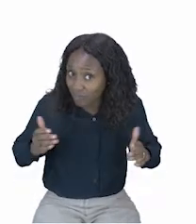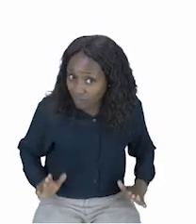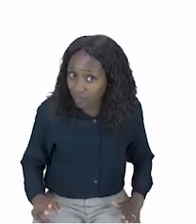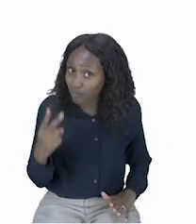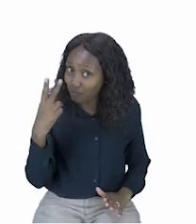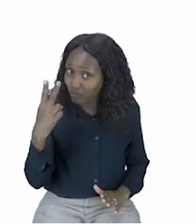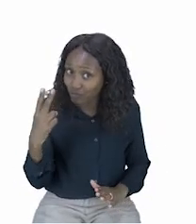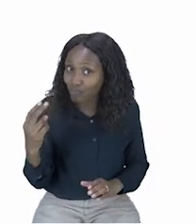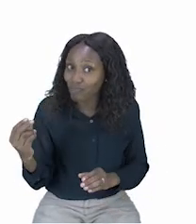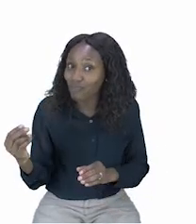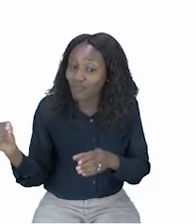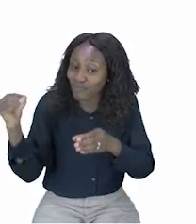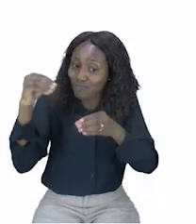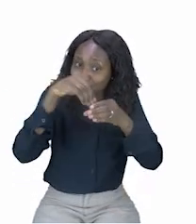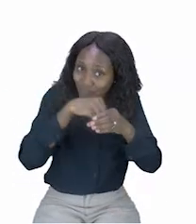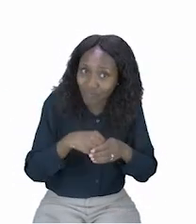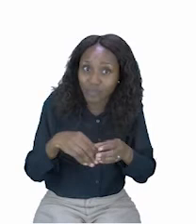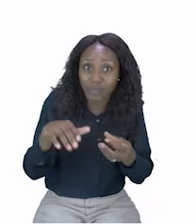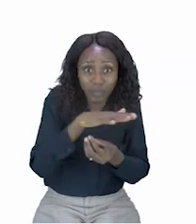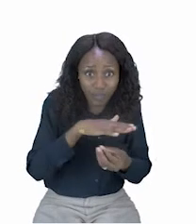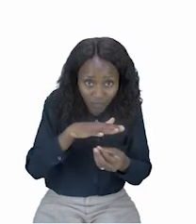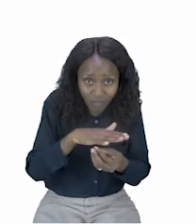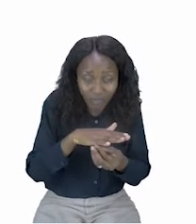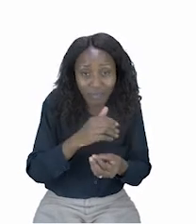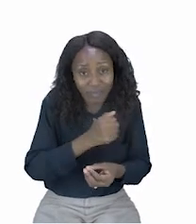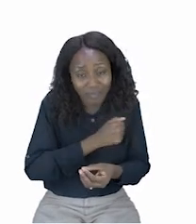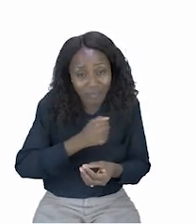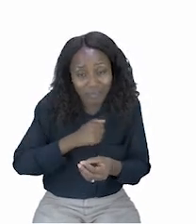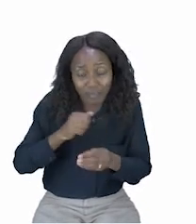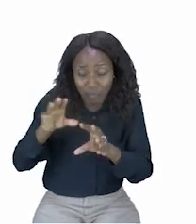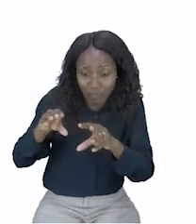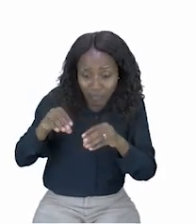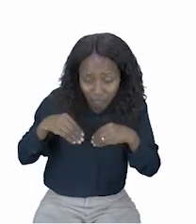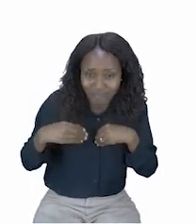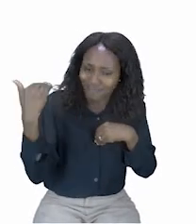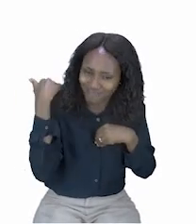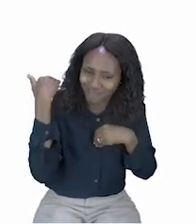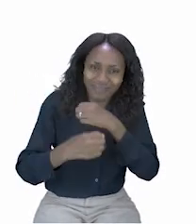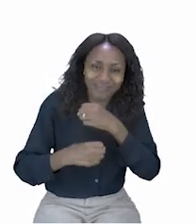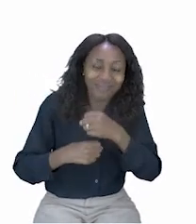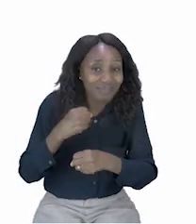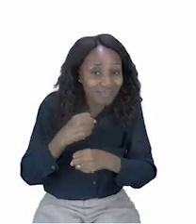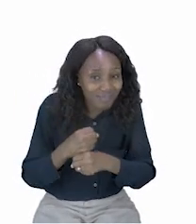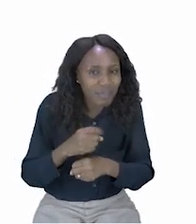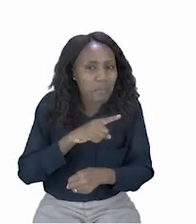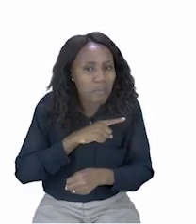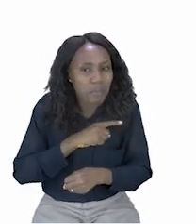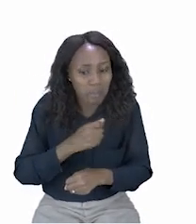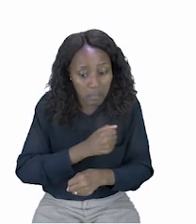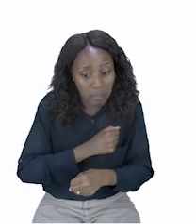siblings because our parents adopted them last year when their parents passed